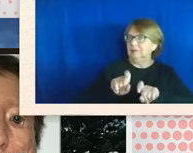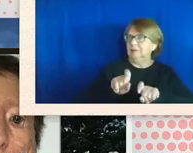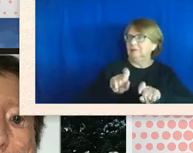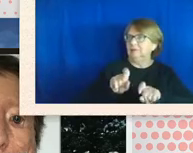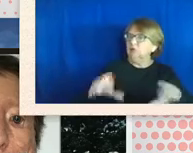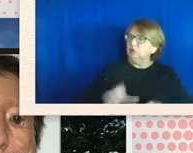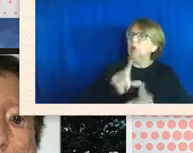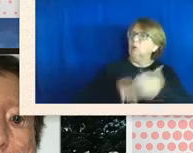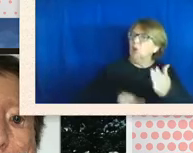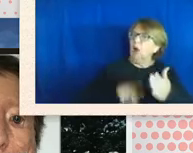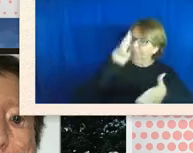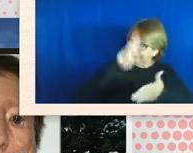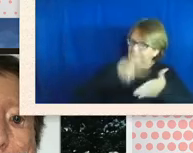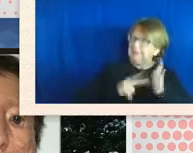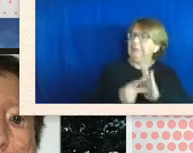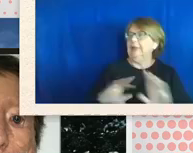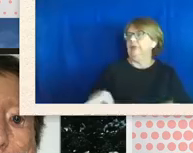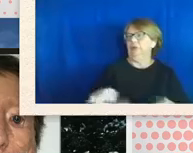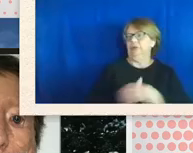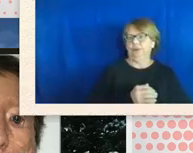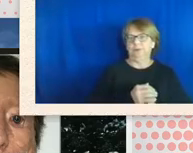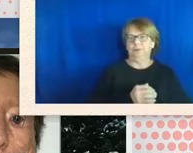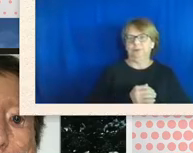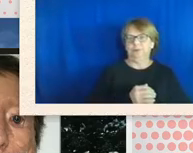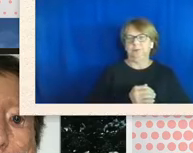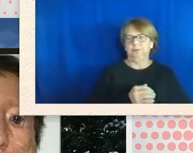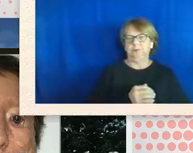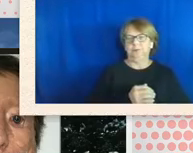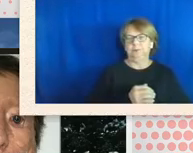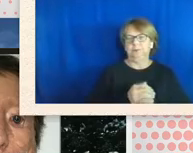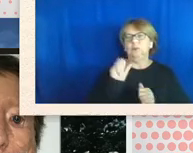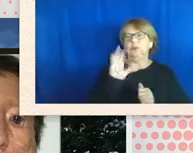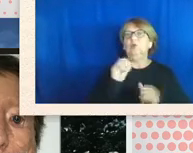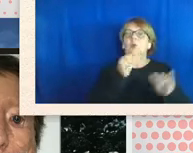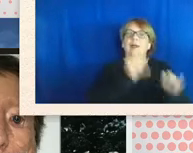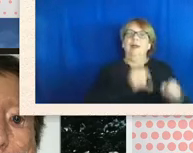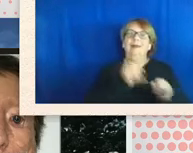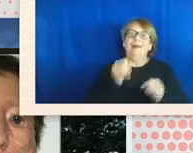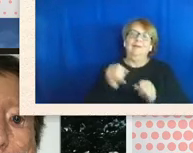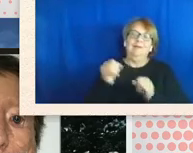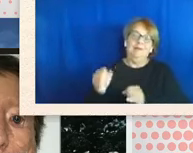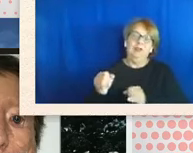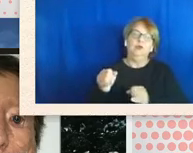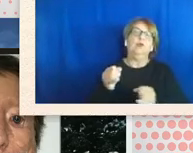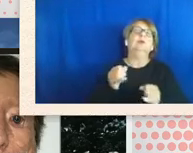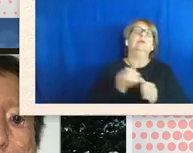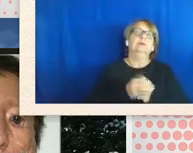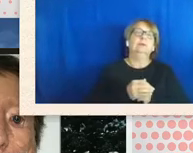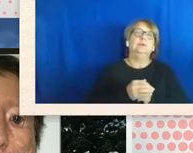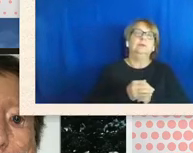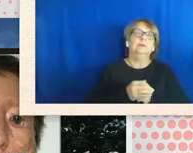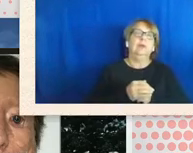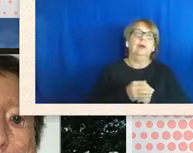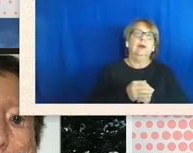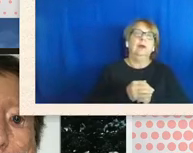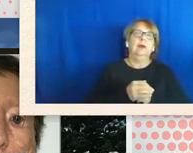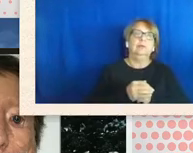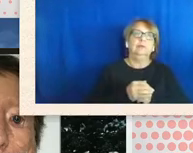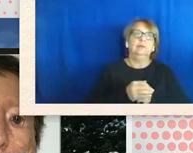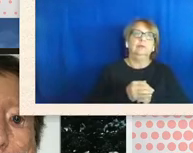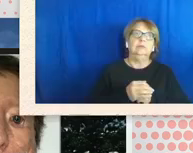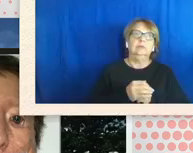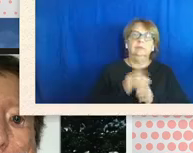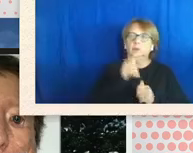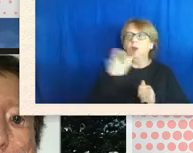do. And so individuals, many of whom will be you who are listening today, will